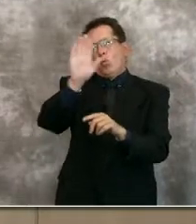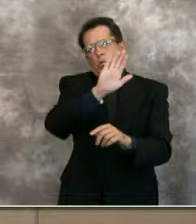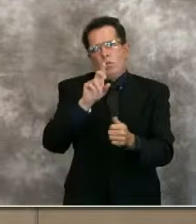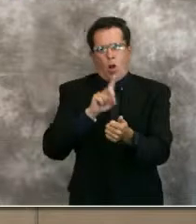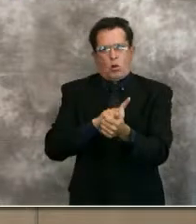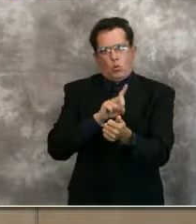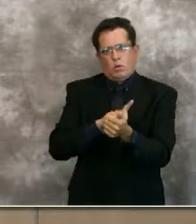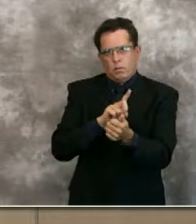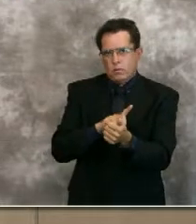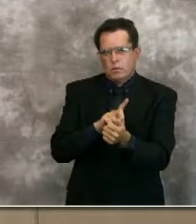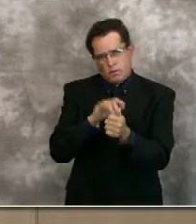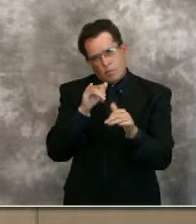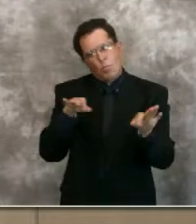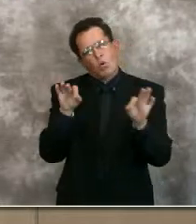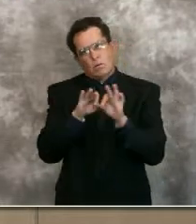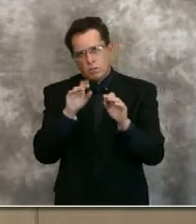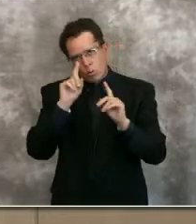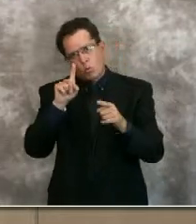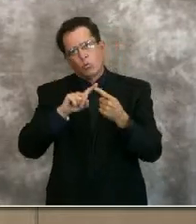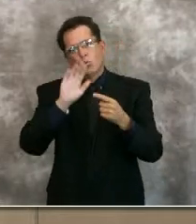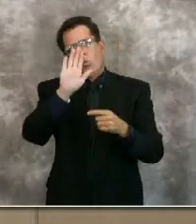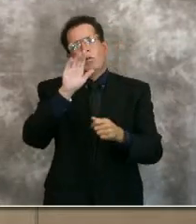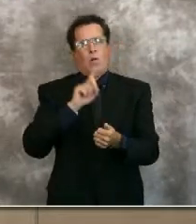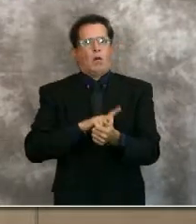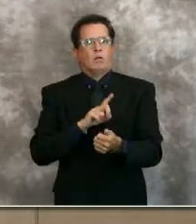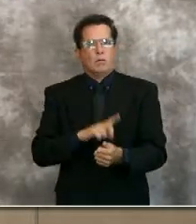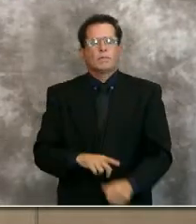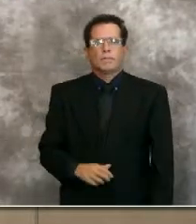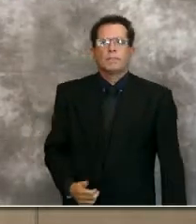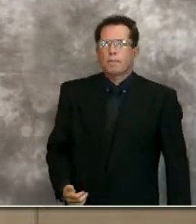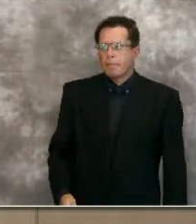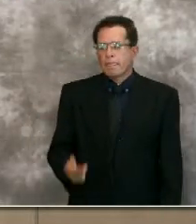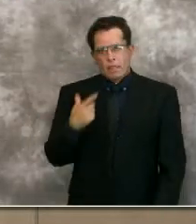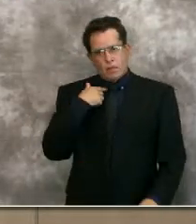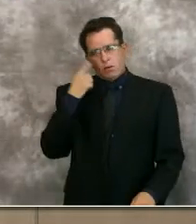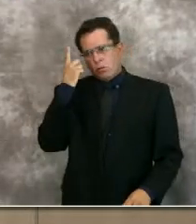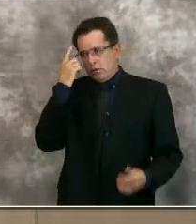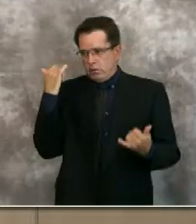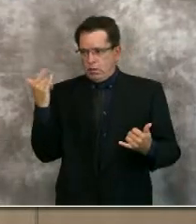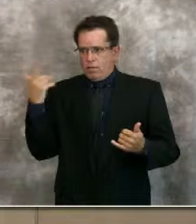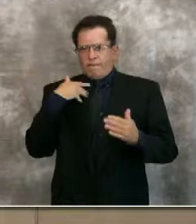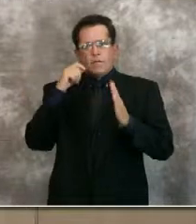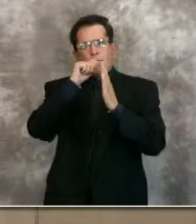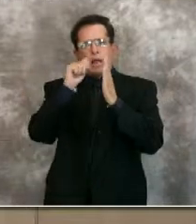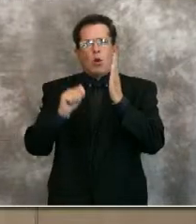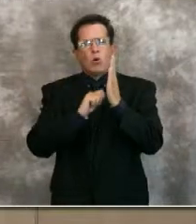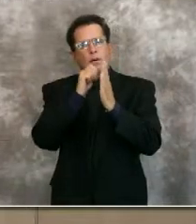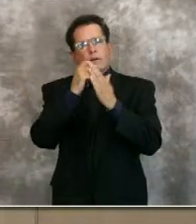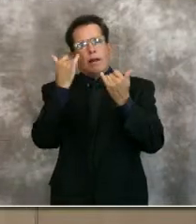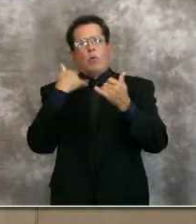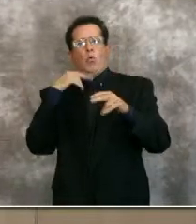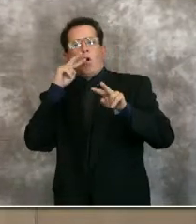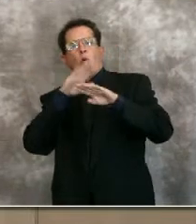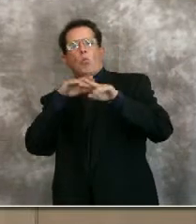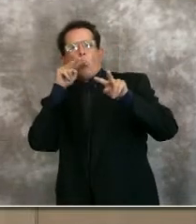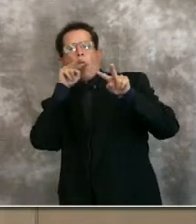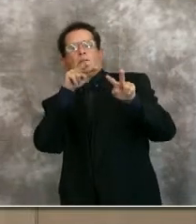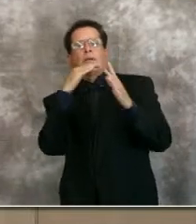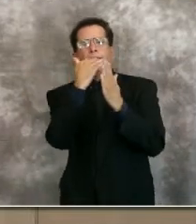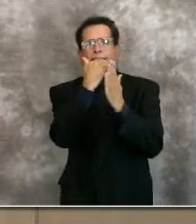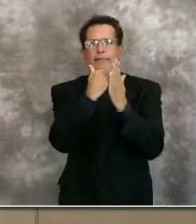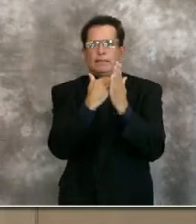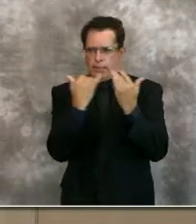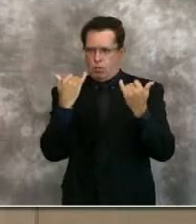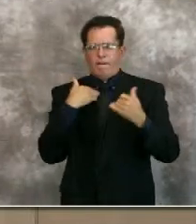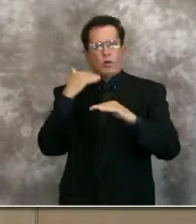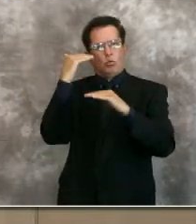Thank you. And I also wanted to ask about this period that we're in on the state, from the watch list and now with these restrictions. I know a